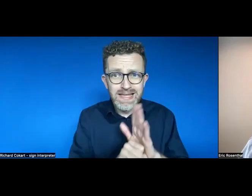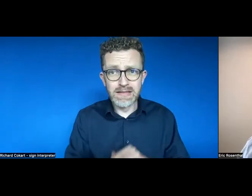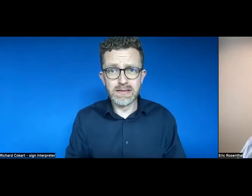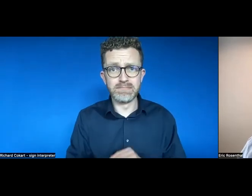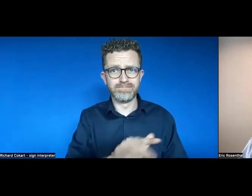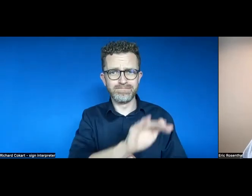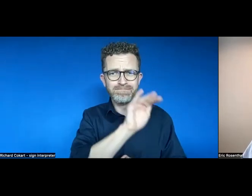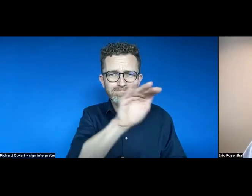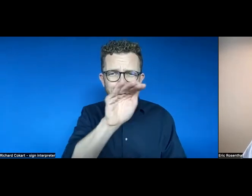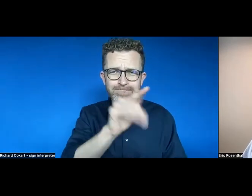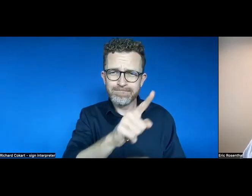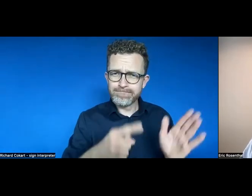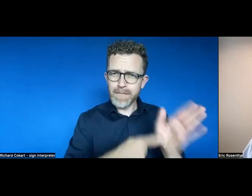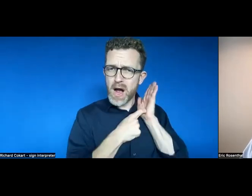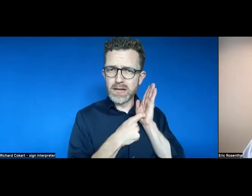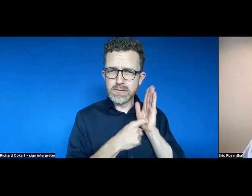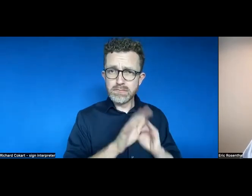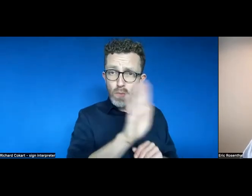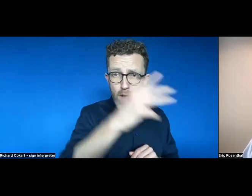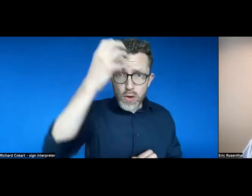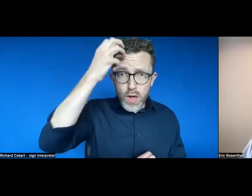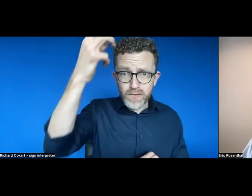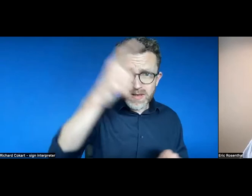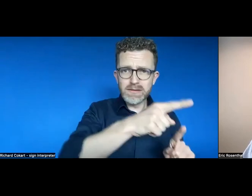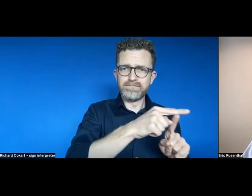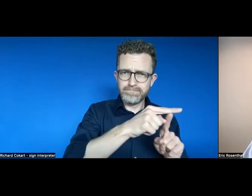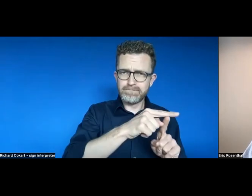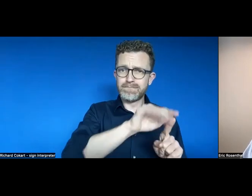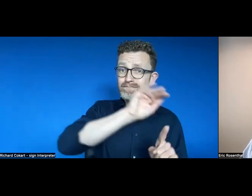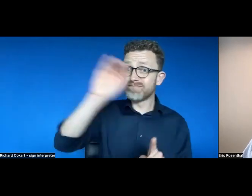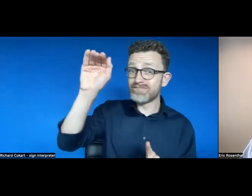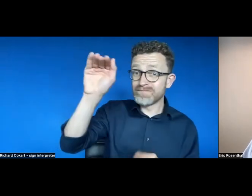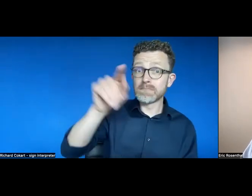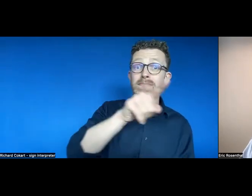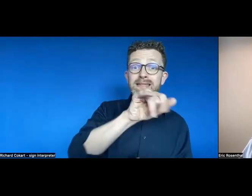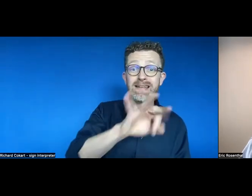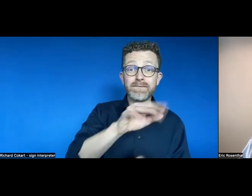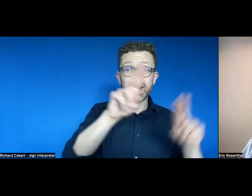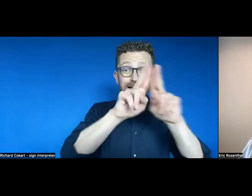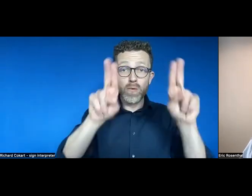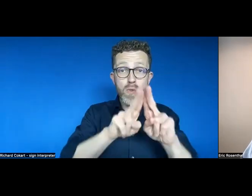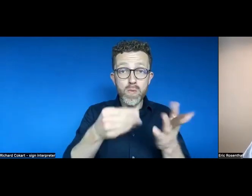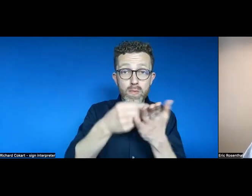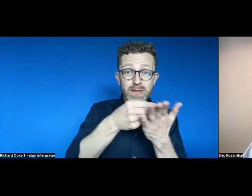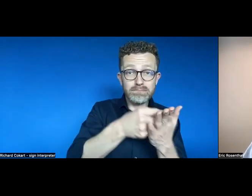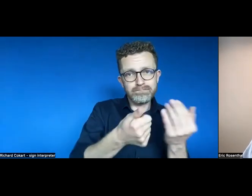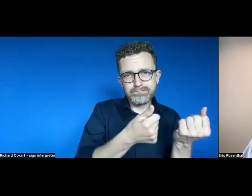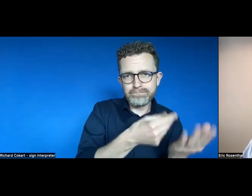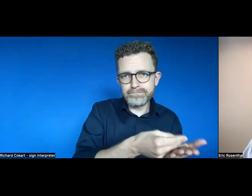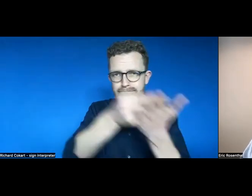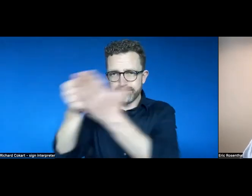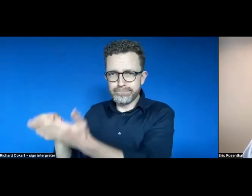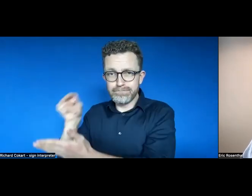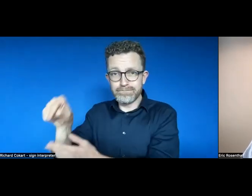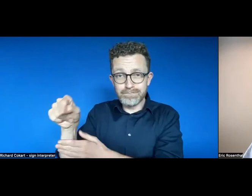the enormous influence of the international money, I believe we can have an incredible transformation